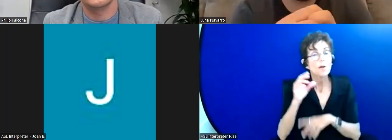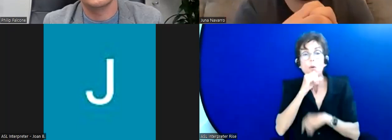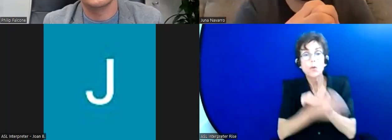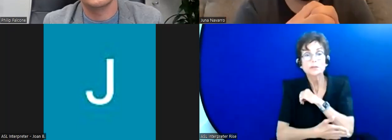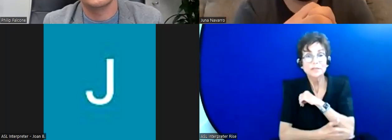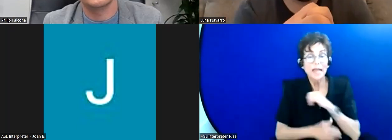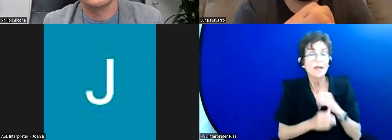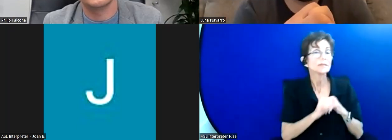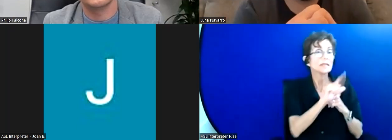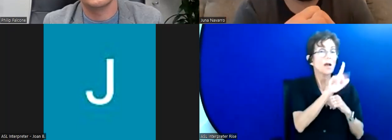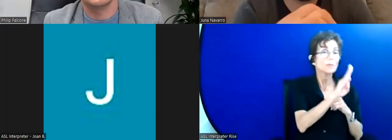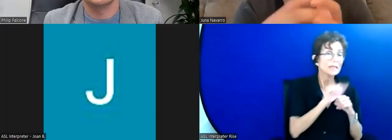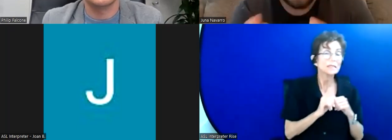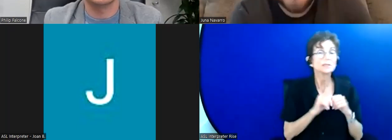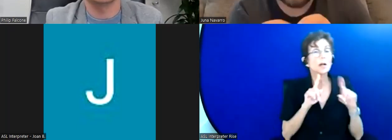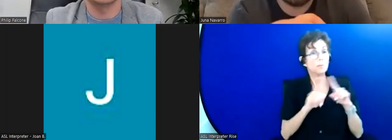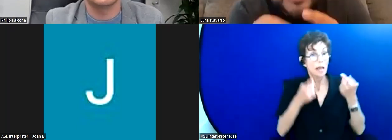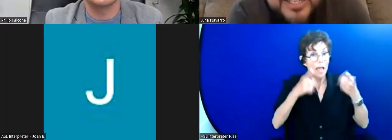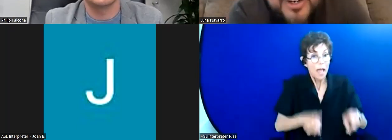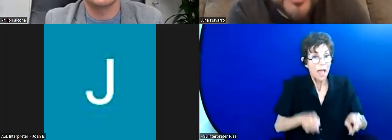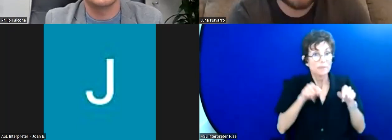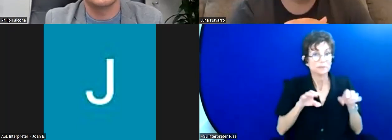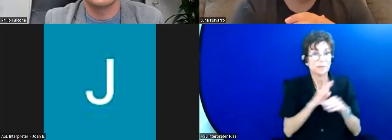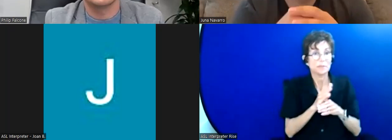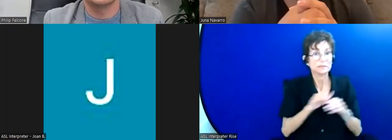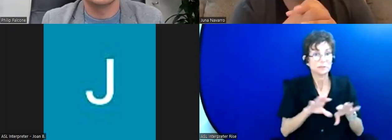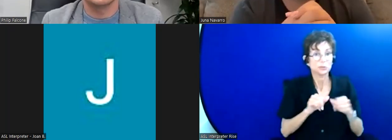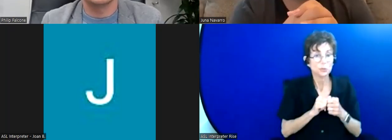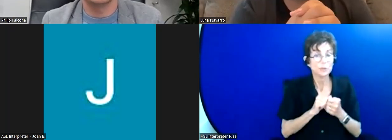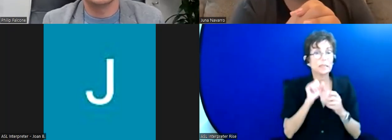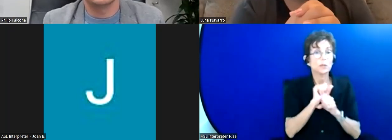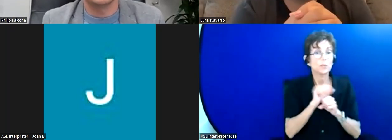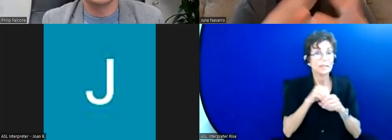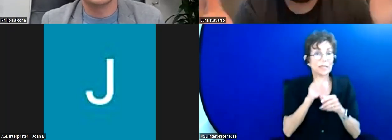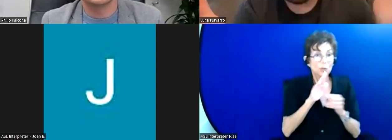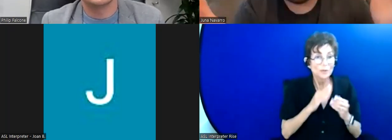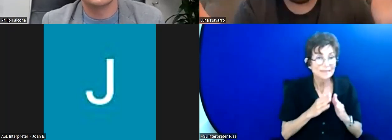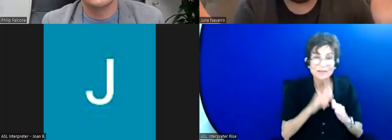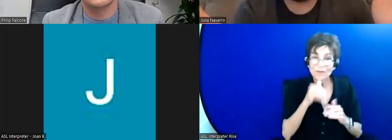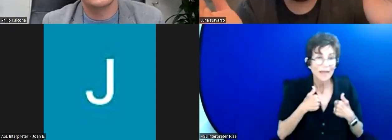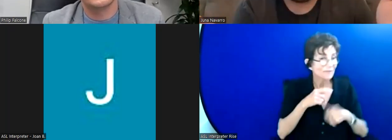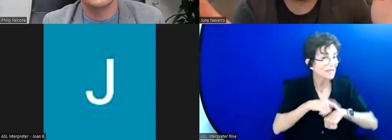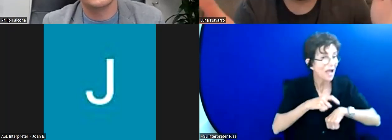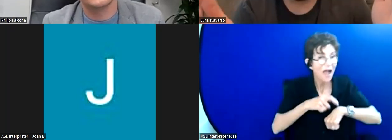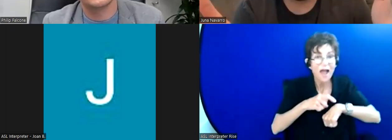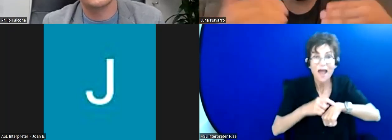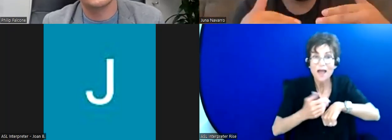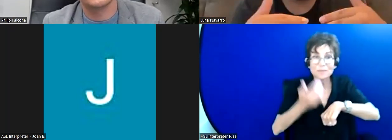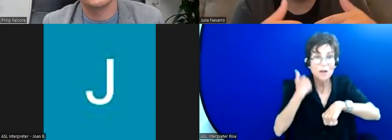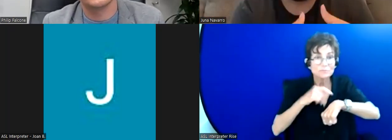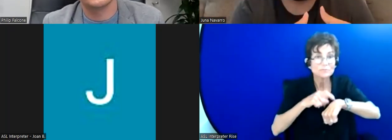city and they don't have enough time to like go in there and meet each artist. So sometimes there are